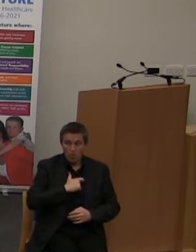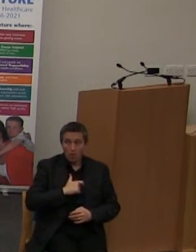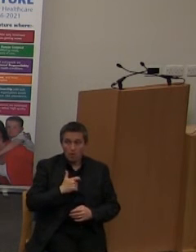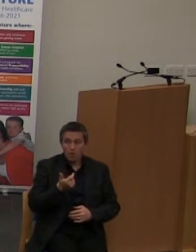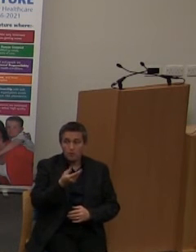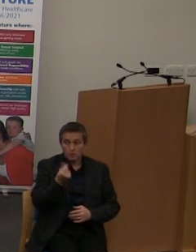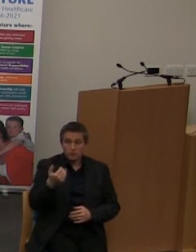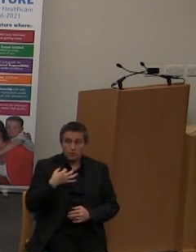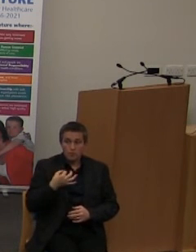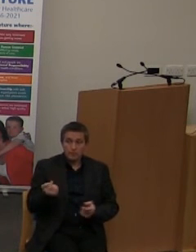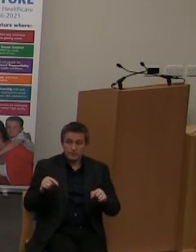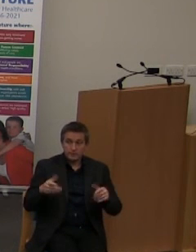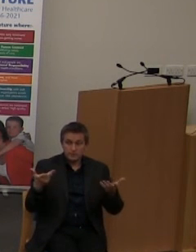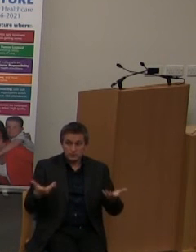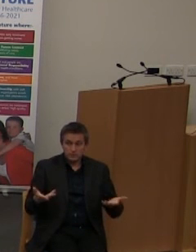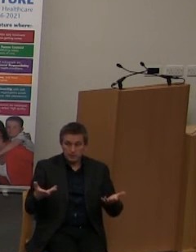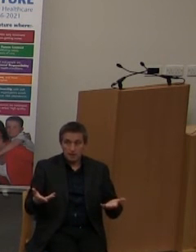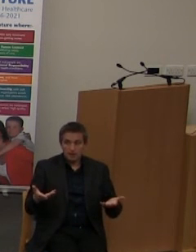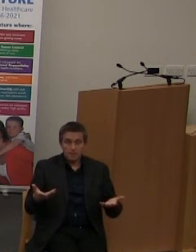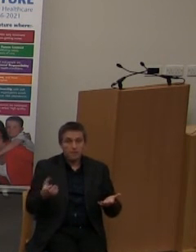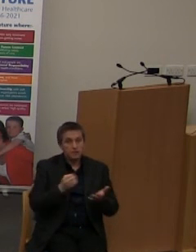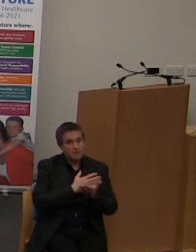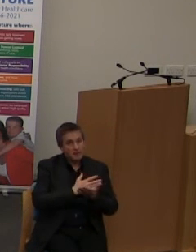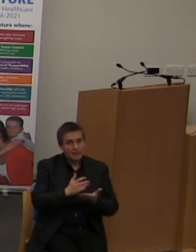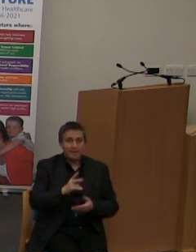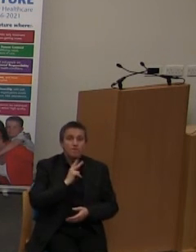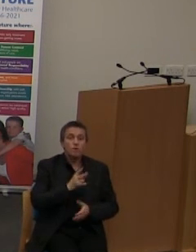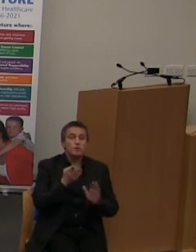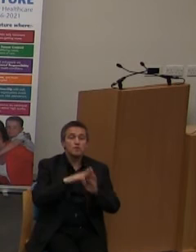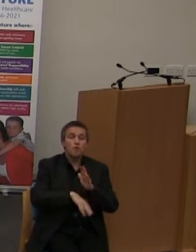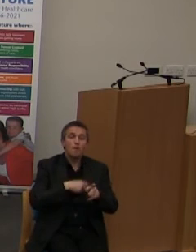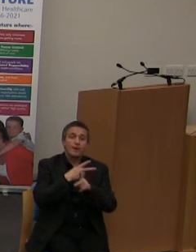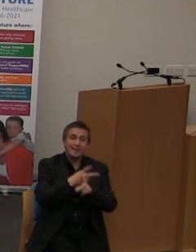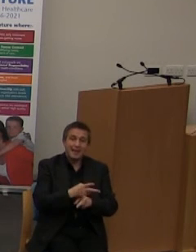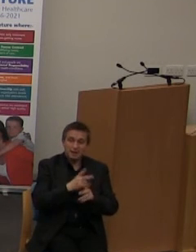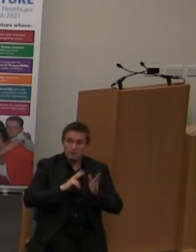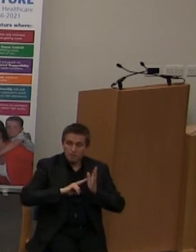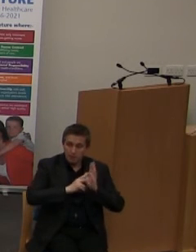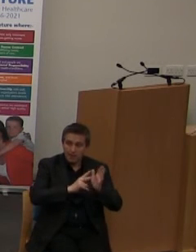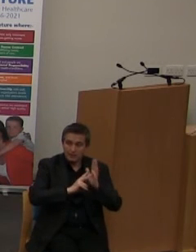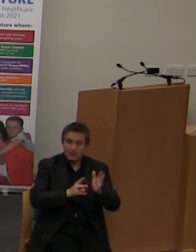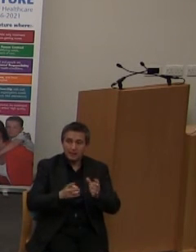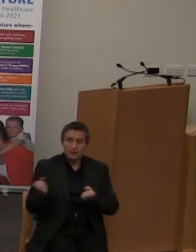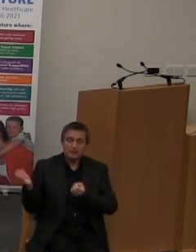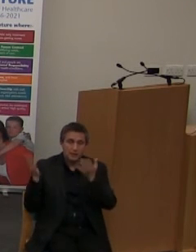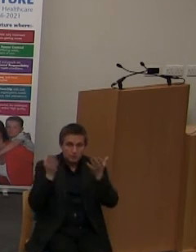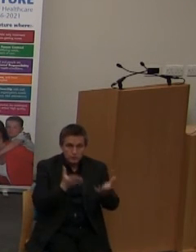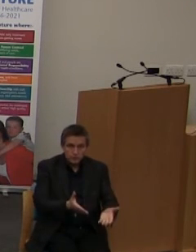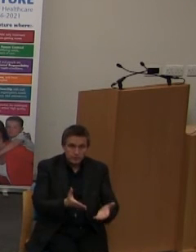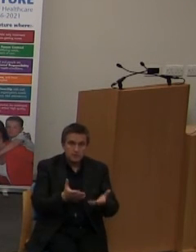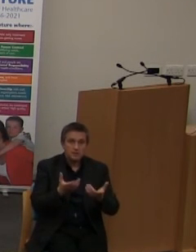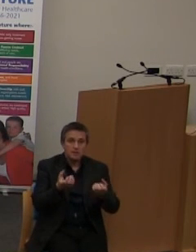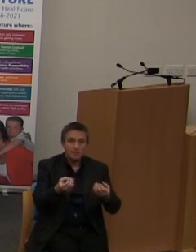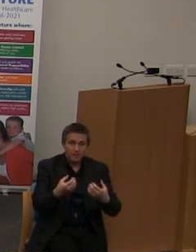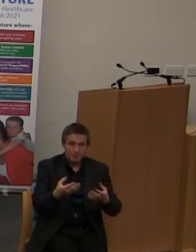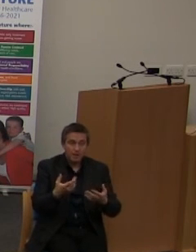some representatives here today. So a very, very clear voice from carers in the planning and in the delivery of services and the feedback loop